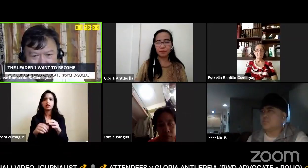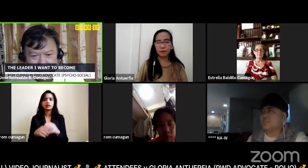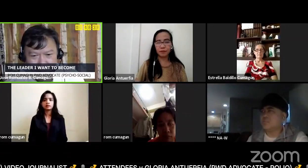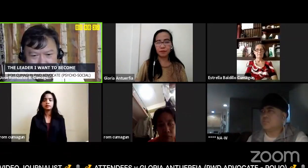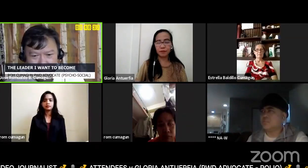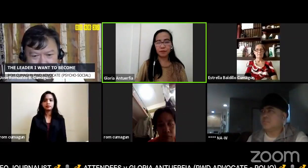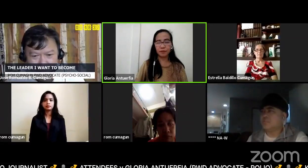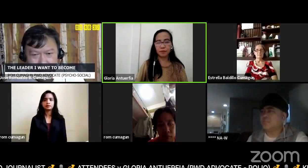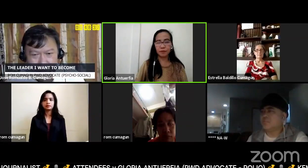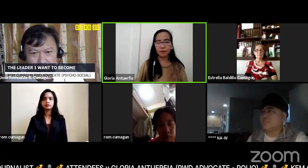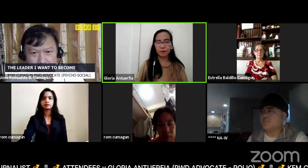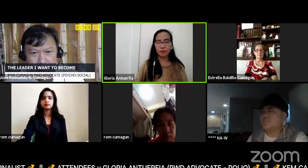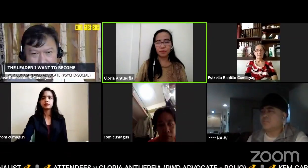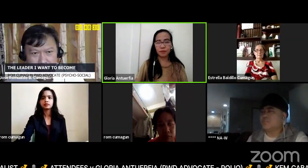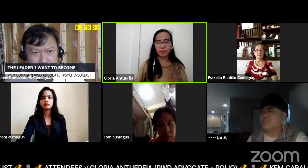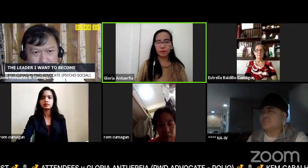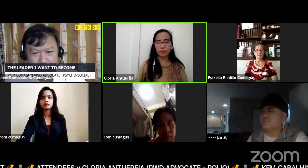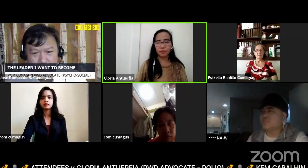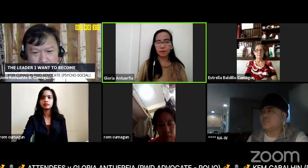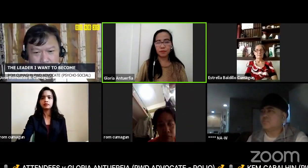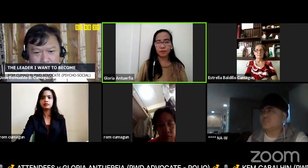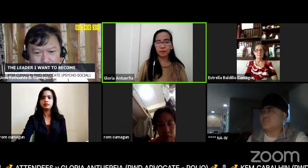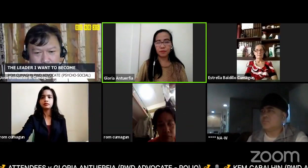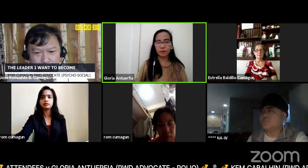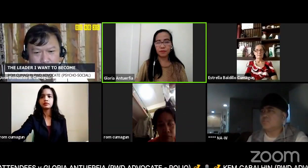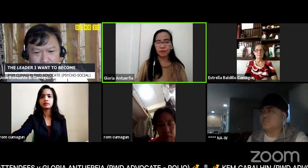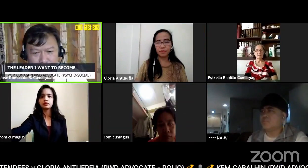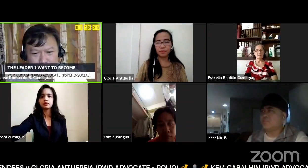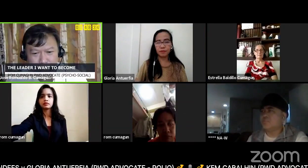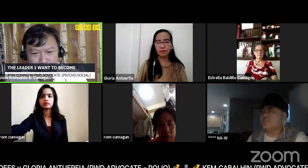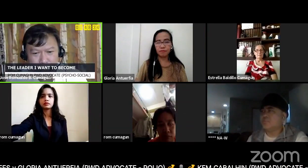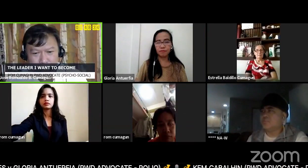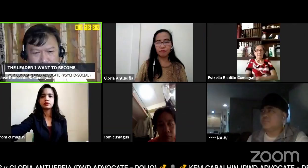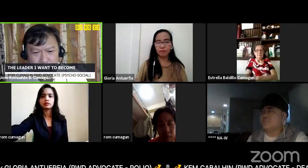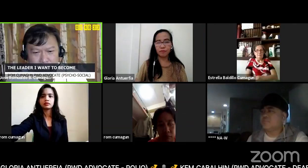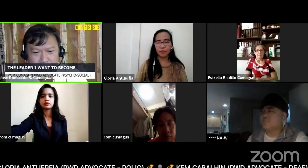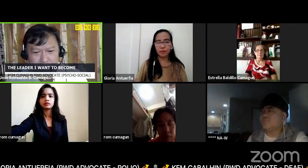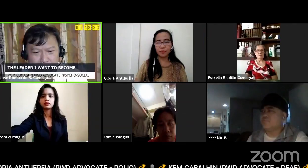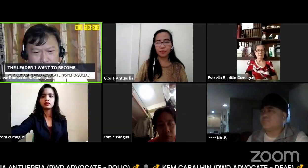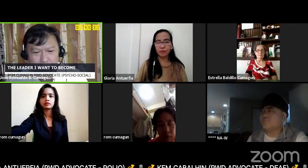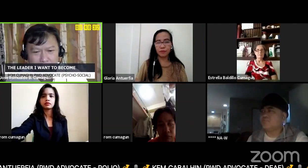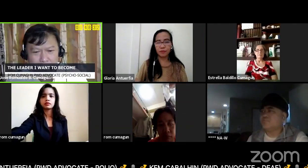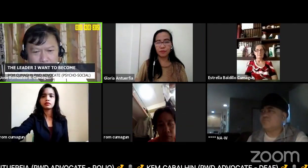become, okay, I think